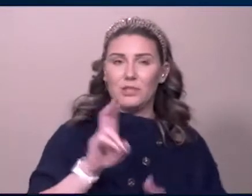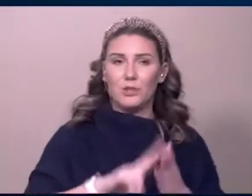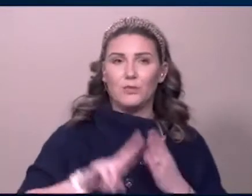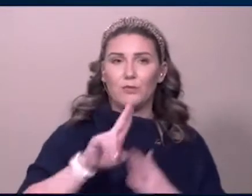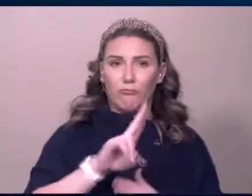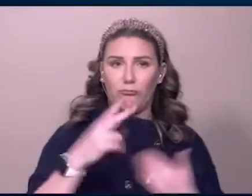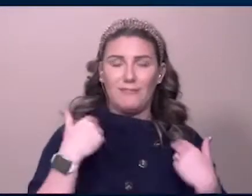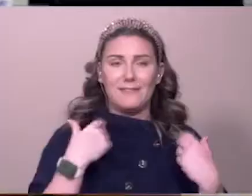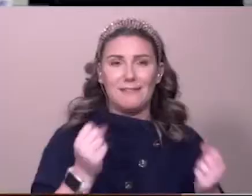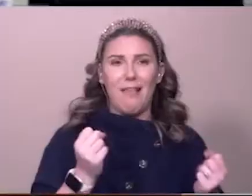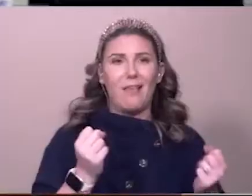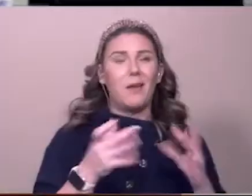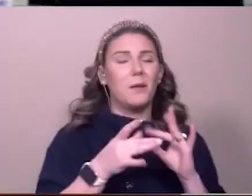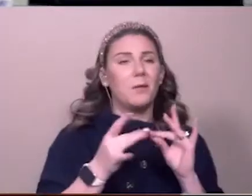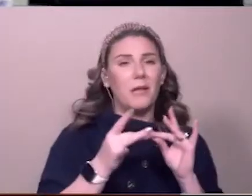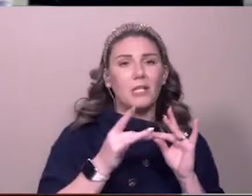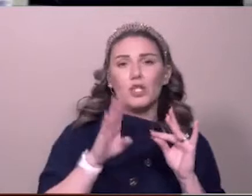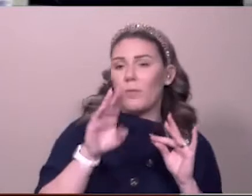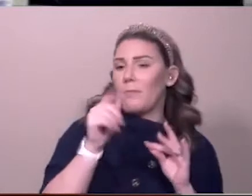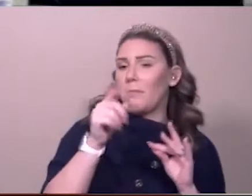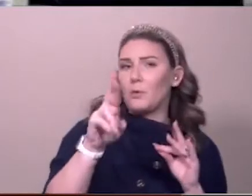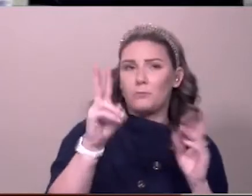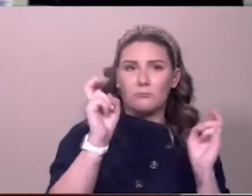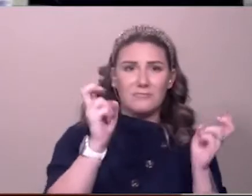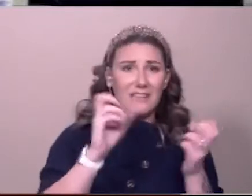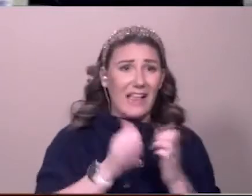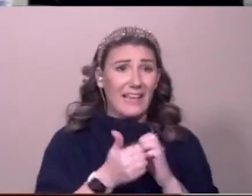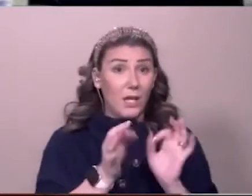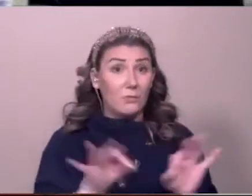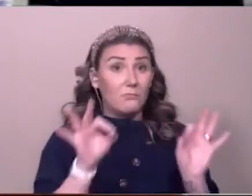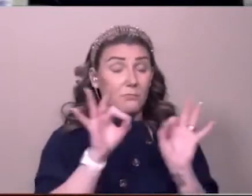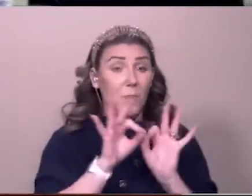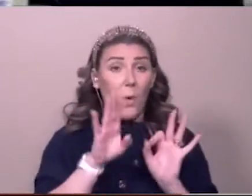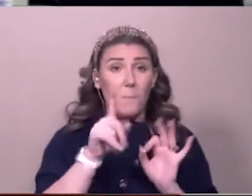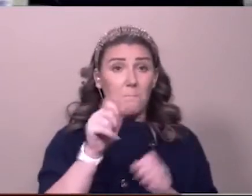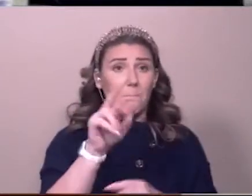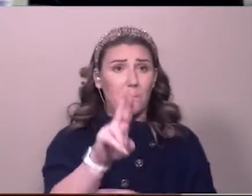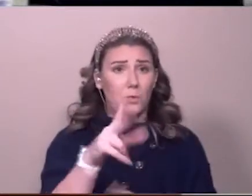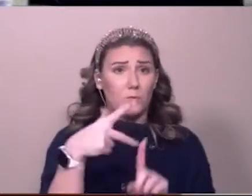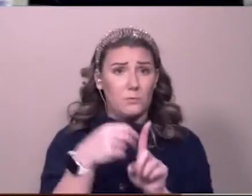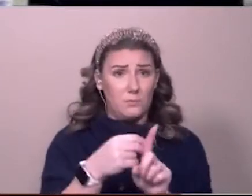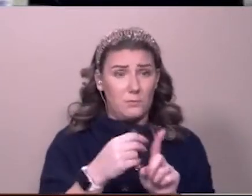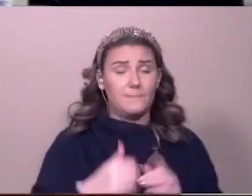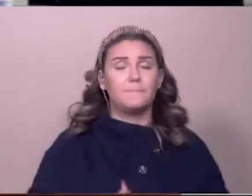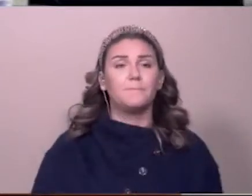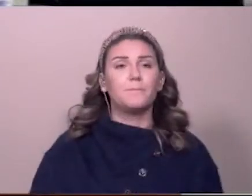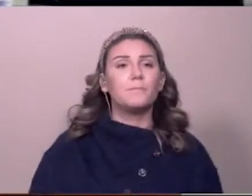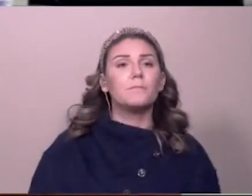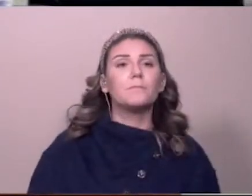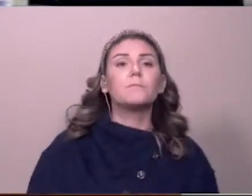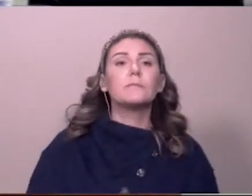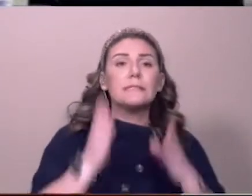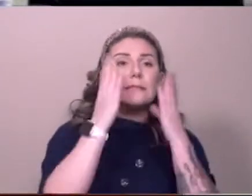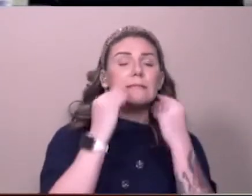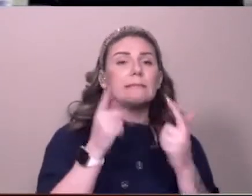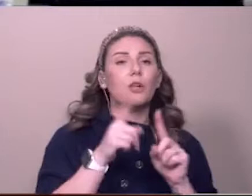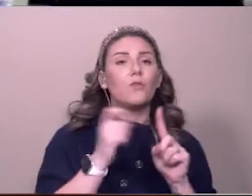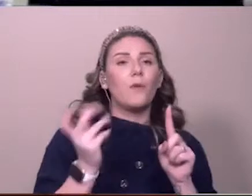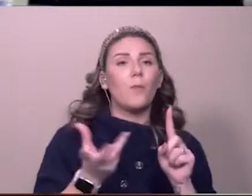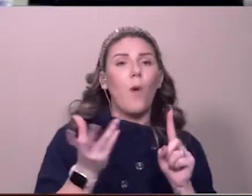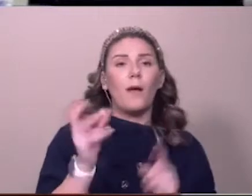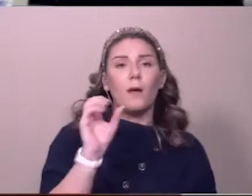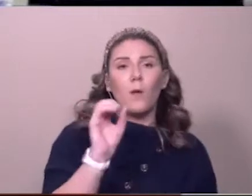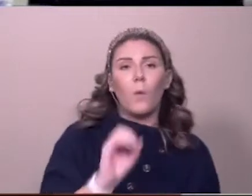topic and what Dr. Antonios talked about, and how important getting the boosters is. There's data out from the